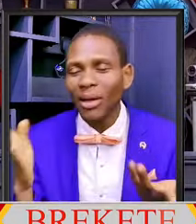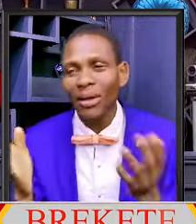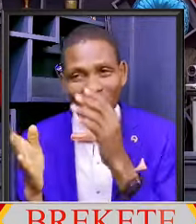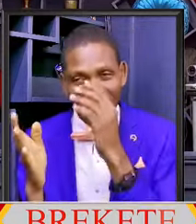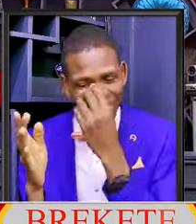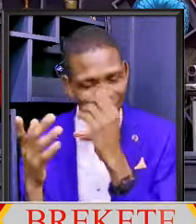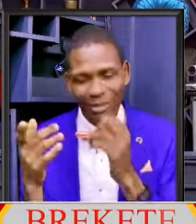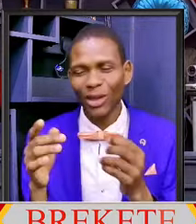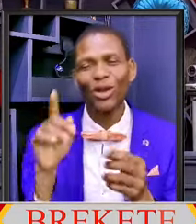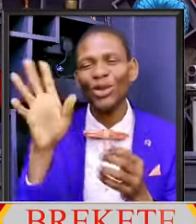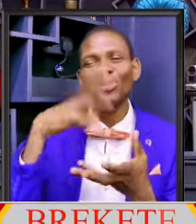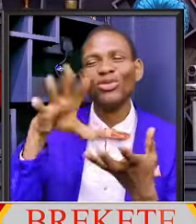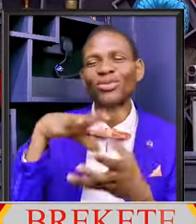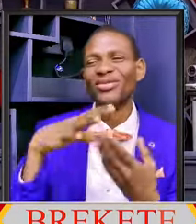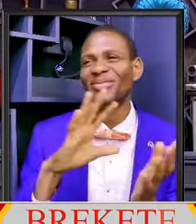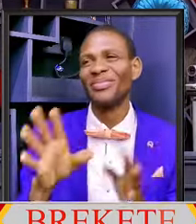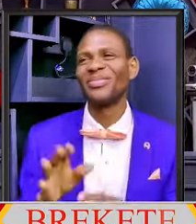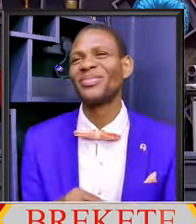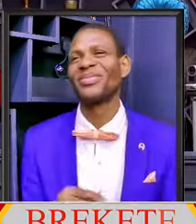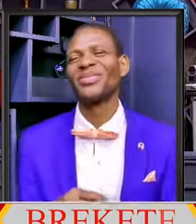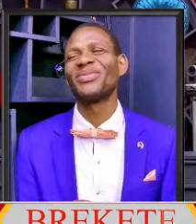When I don't confuse.